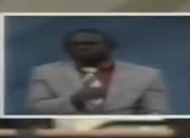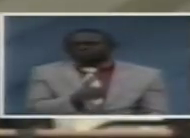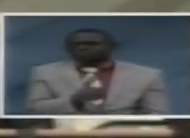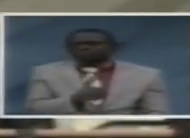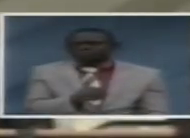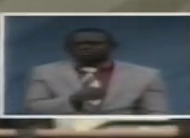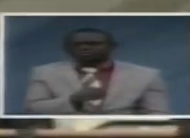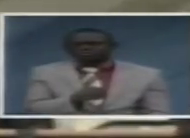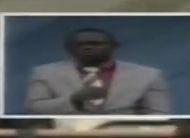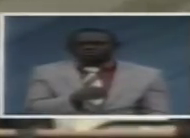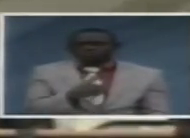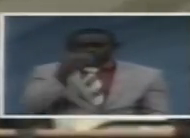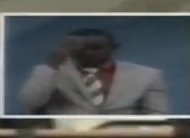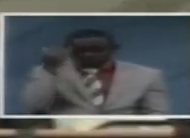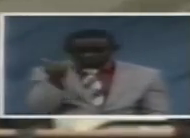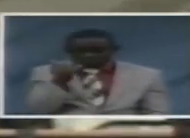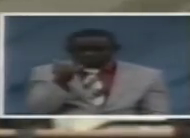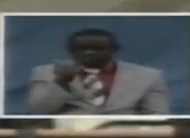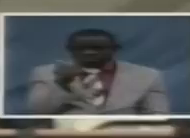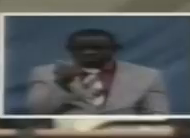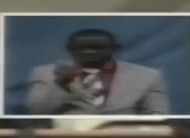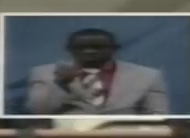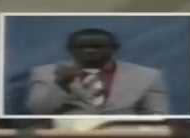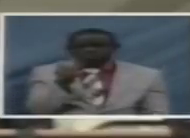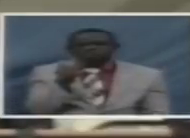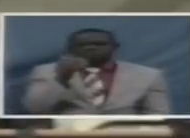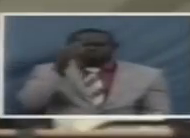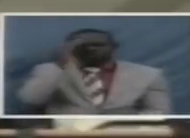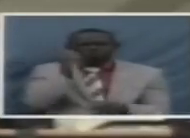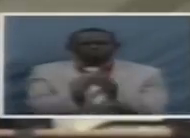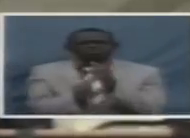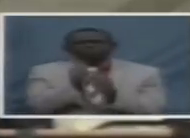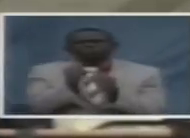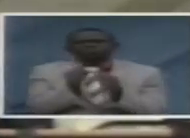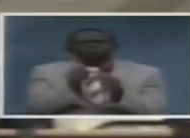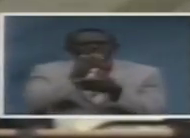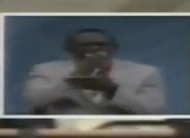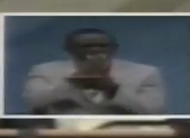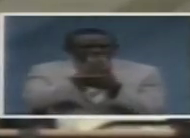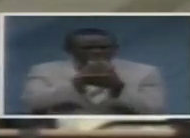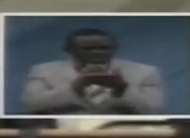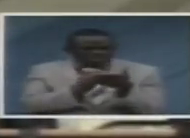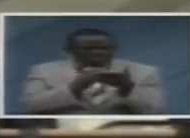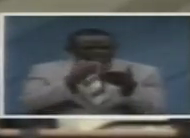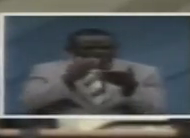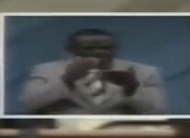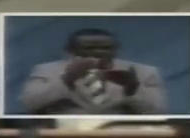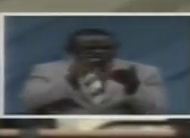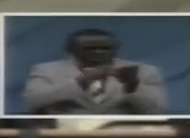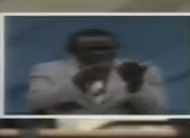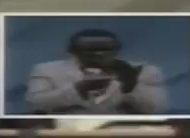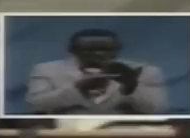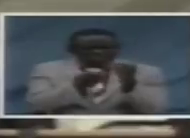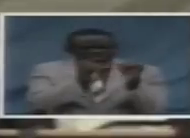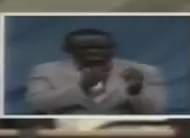2017. This will be on account of the delayed and non-implementation of some of the measures, such as